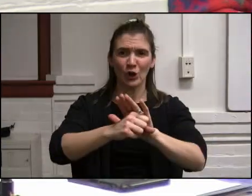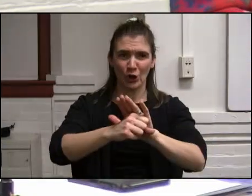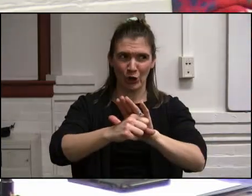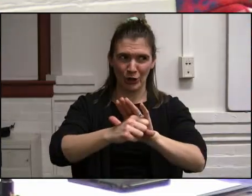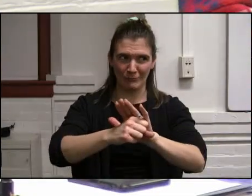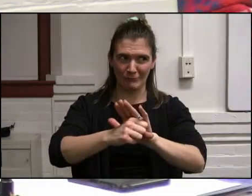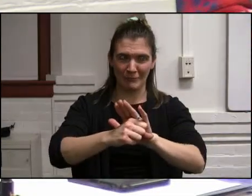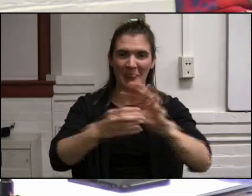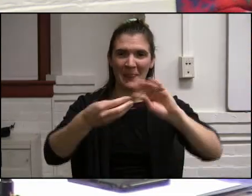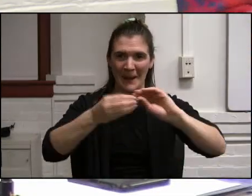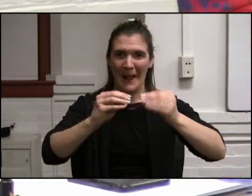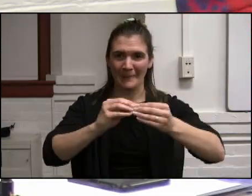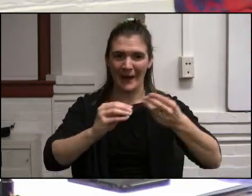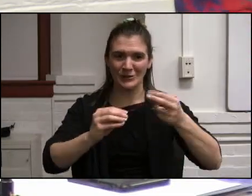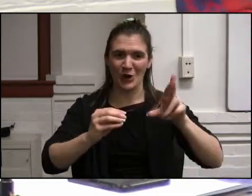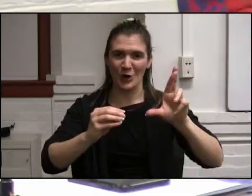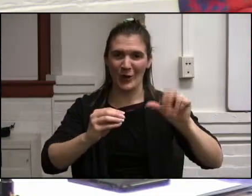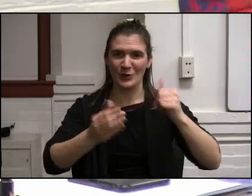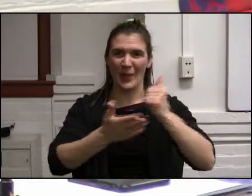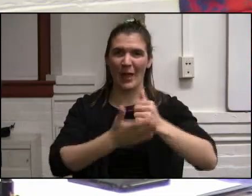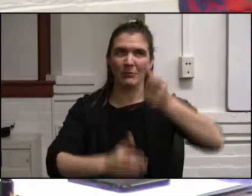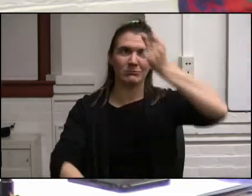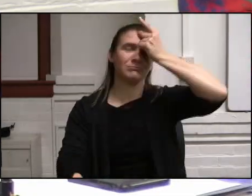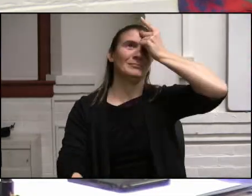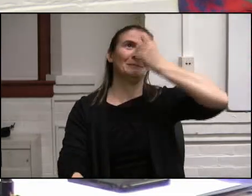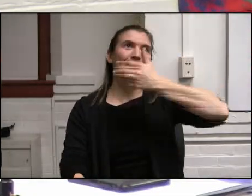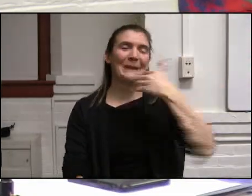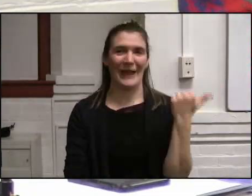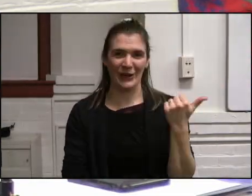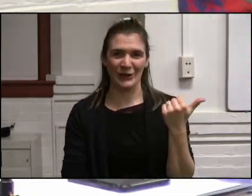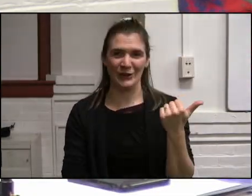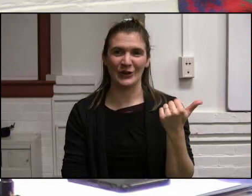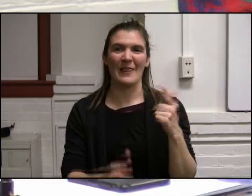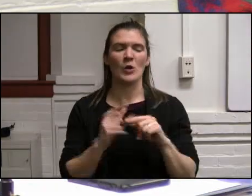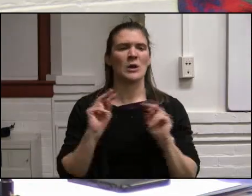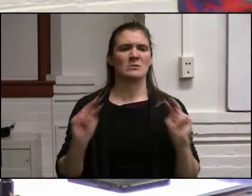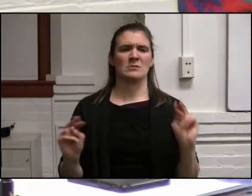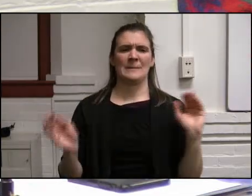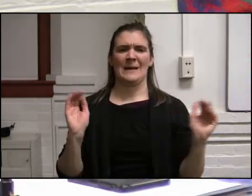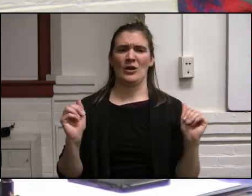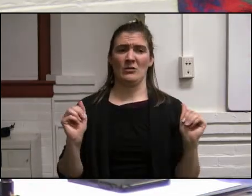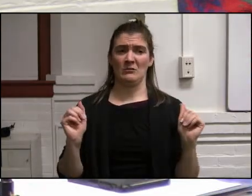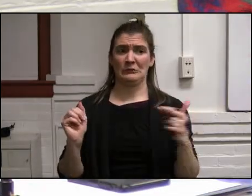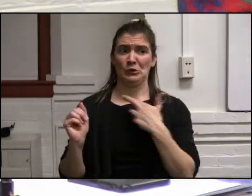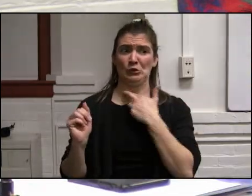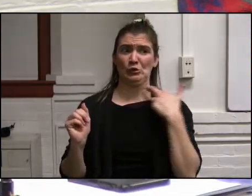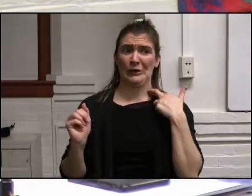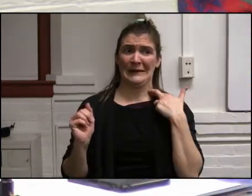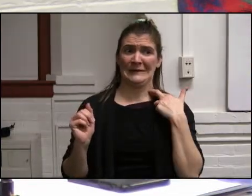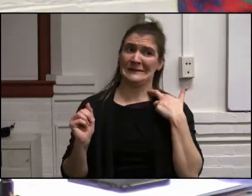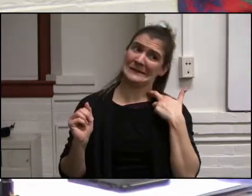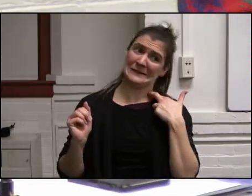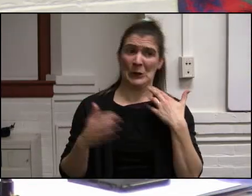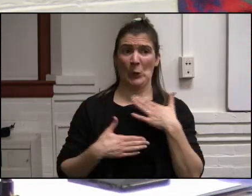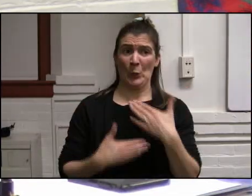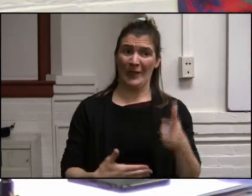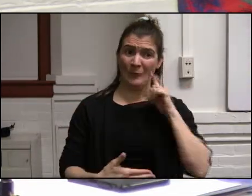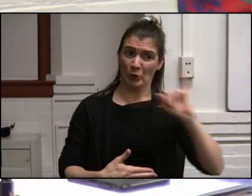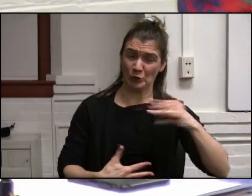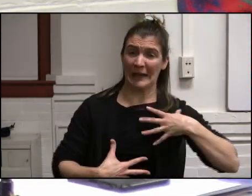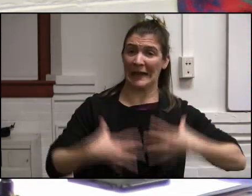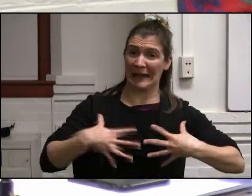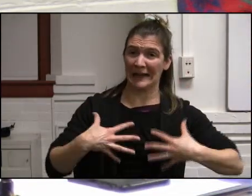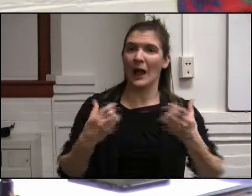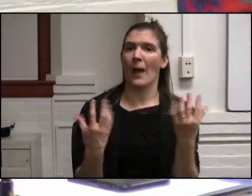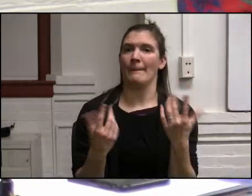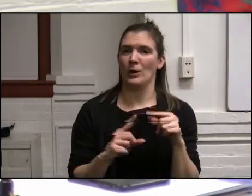your understanding and for you to be able to independently gauge the level of risk we're taking on here,